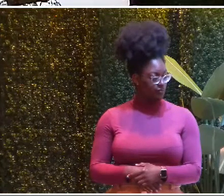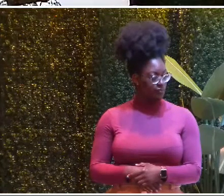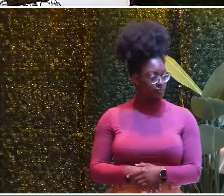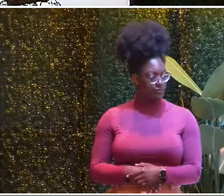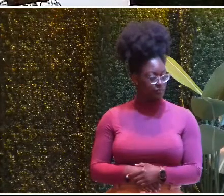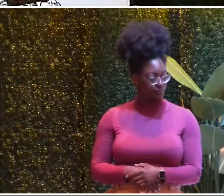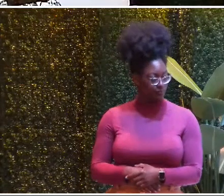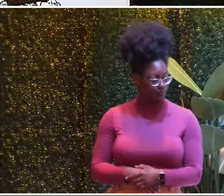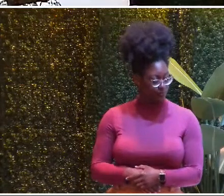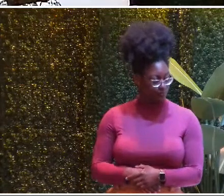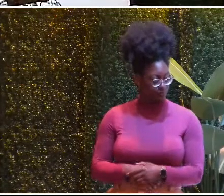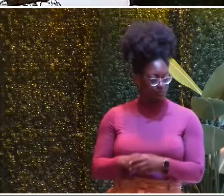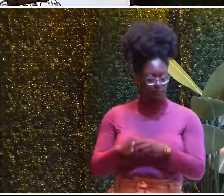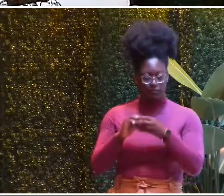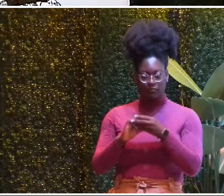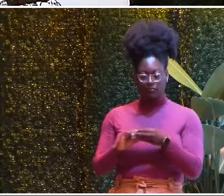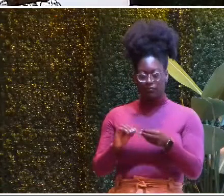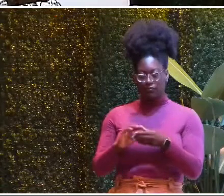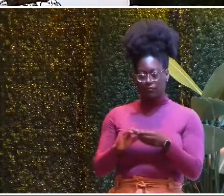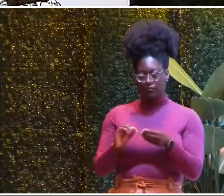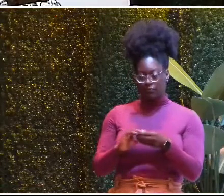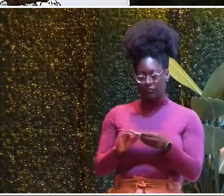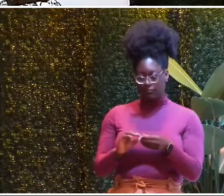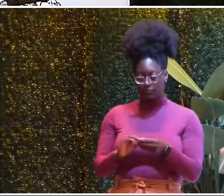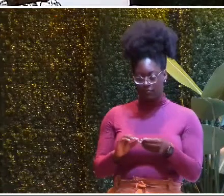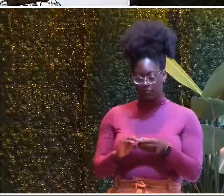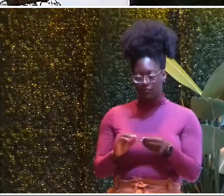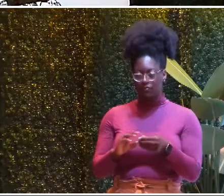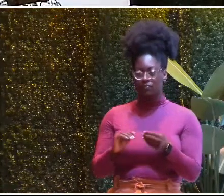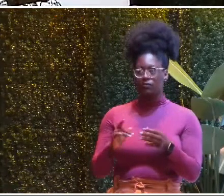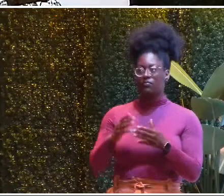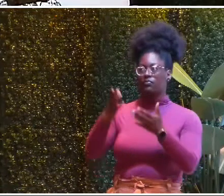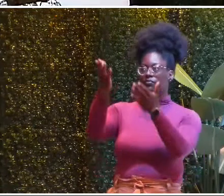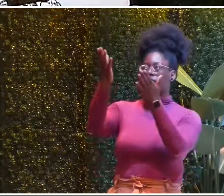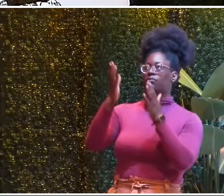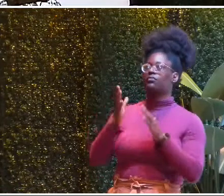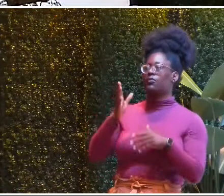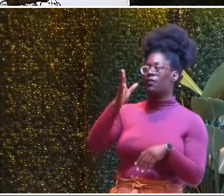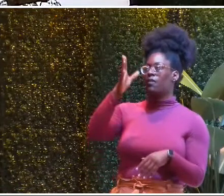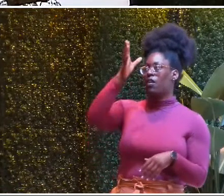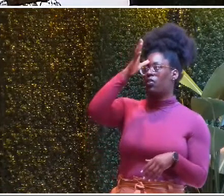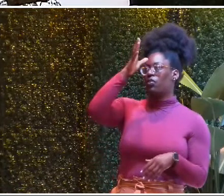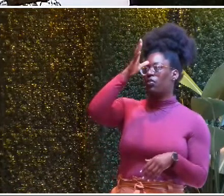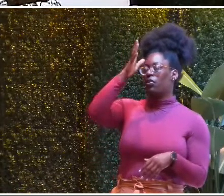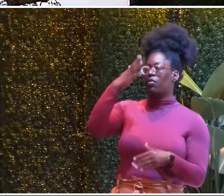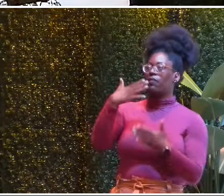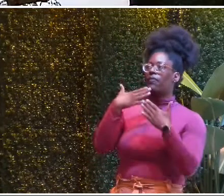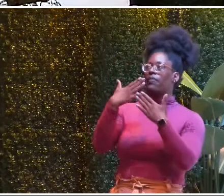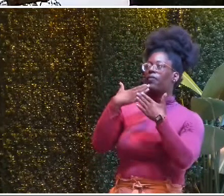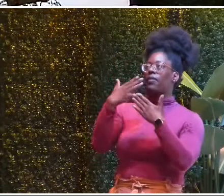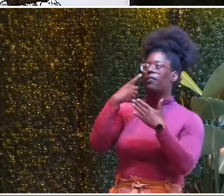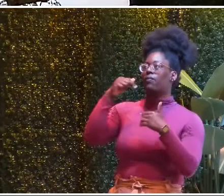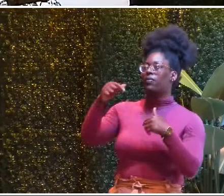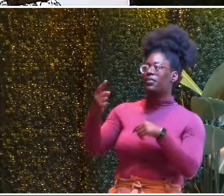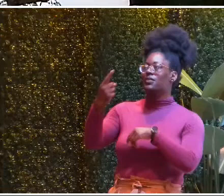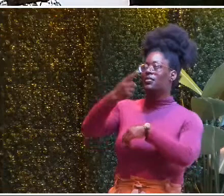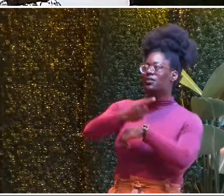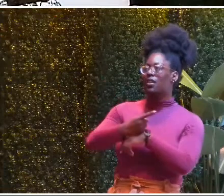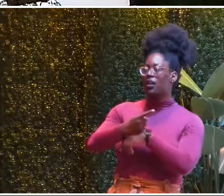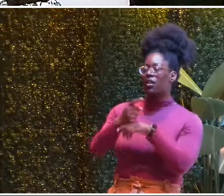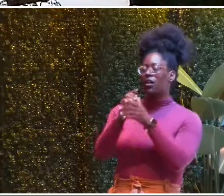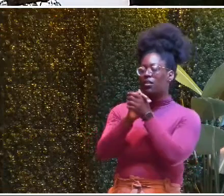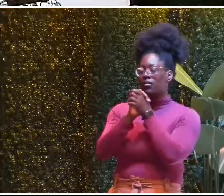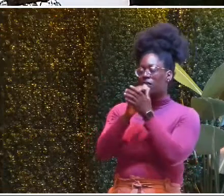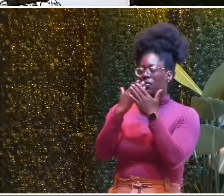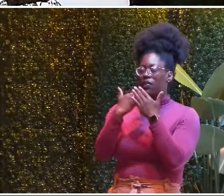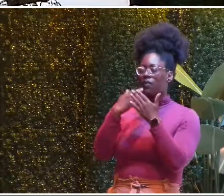Olodumare Allah Jehovah Jah, most gracious, most merciful Heavenly Father, giving you thanks and praises for this day, giving you thanks and praises for this